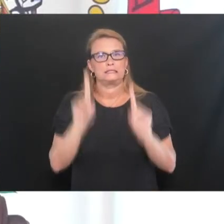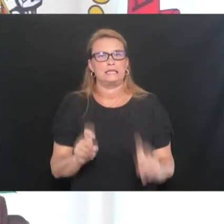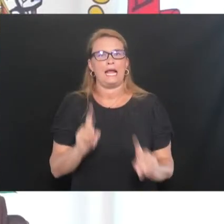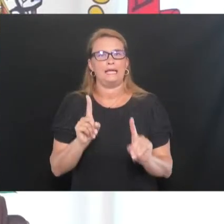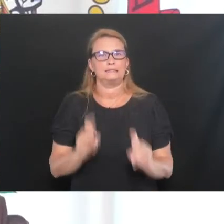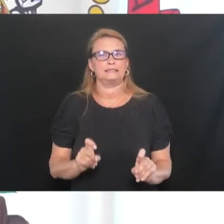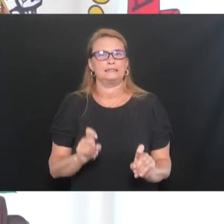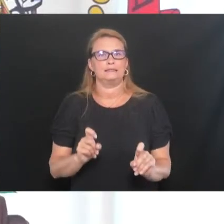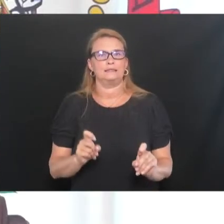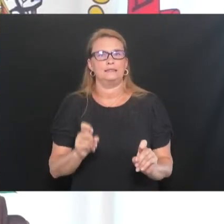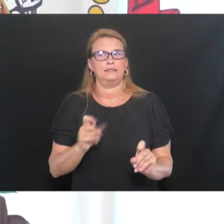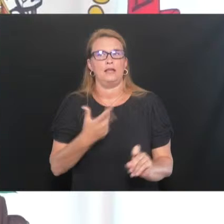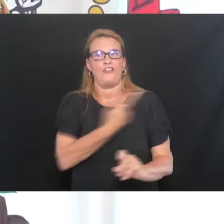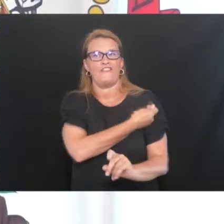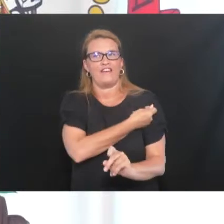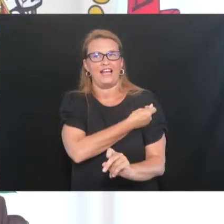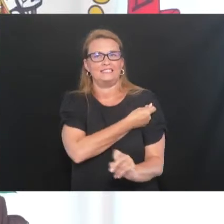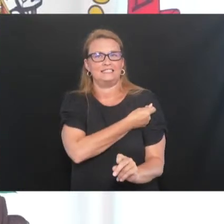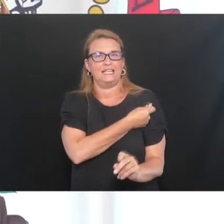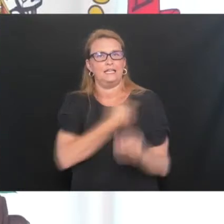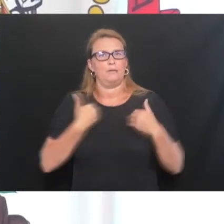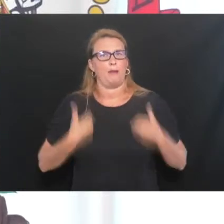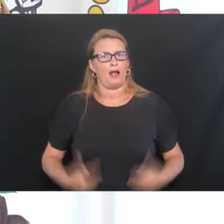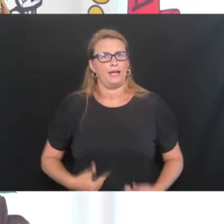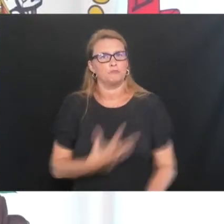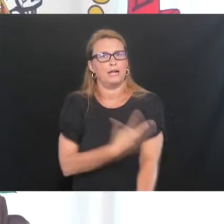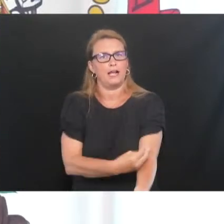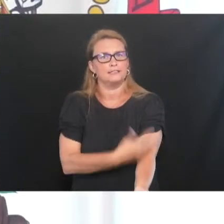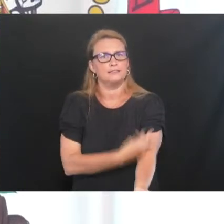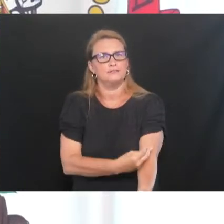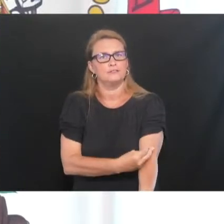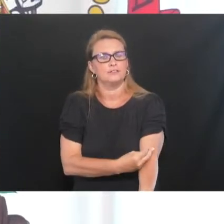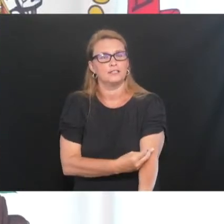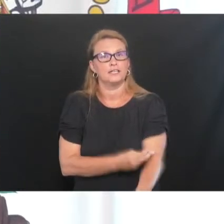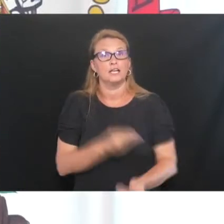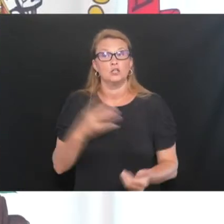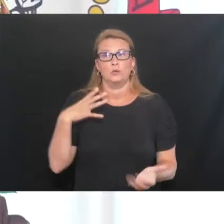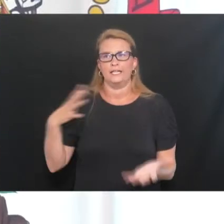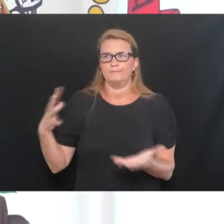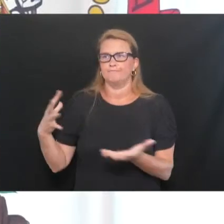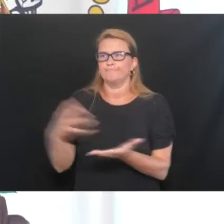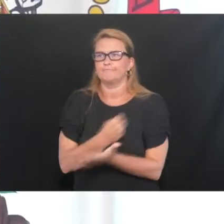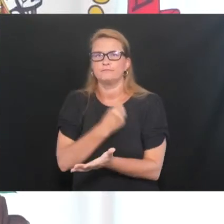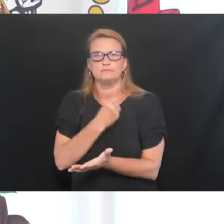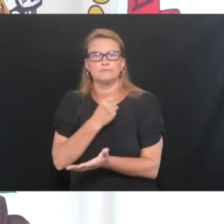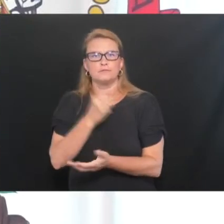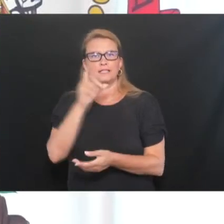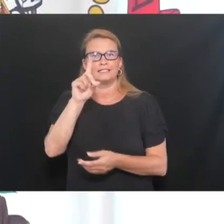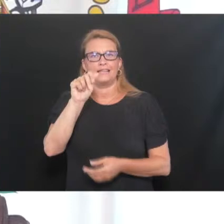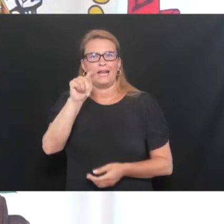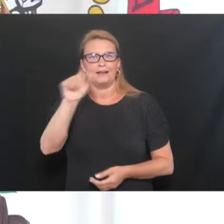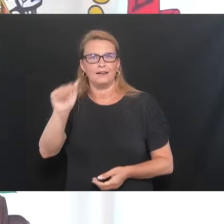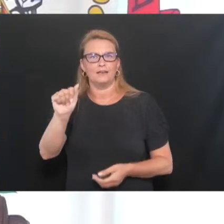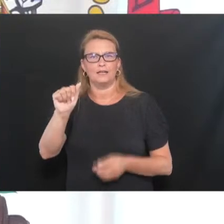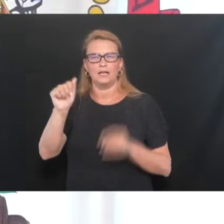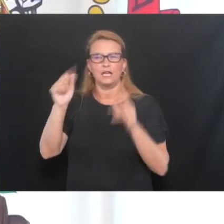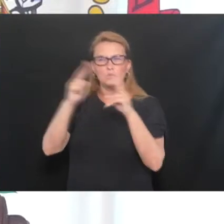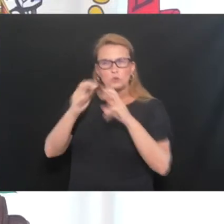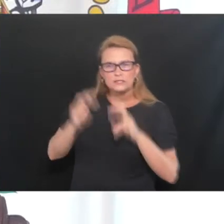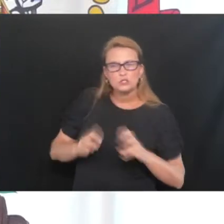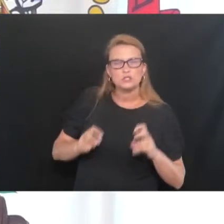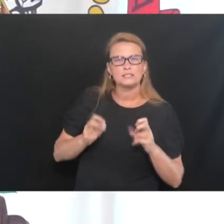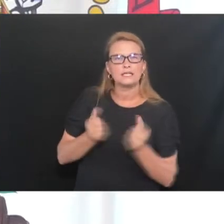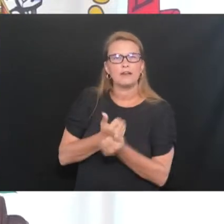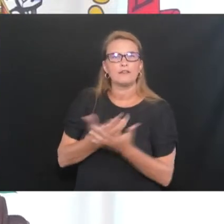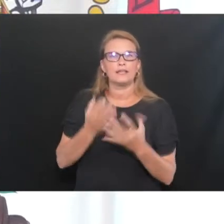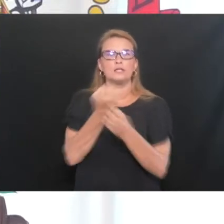and do it on a voluntary basis and get as much data as we possibly can, as quickly as we possibly can, in order to be able to protect